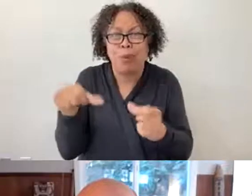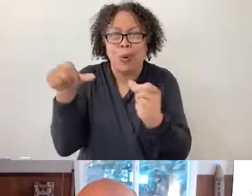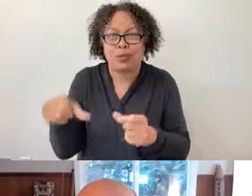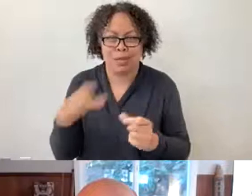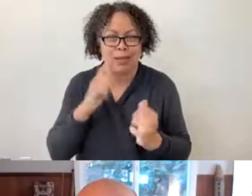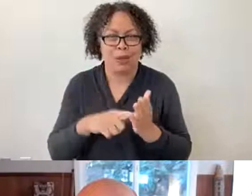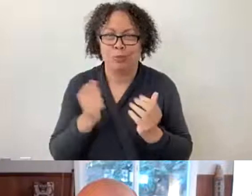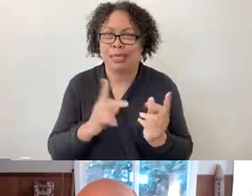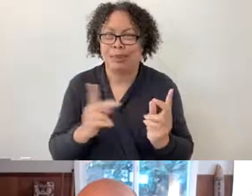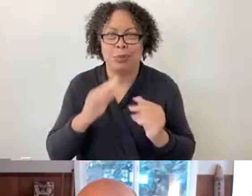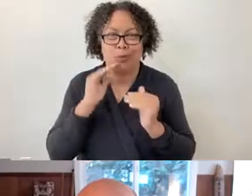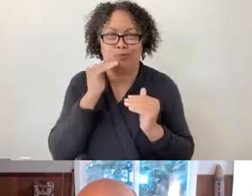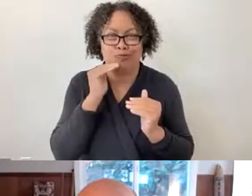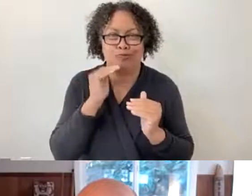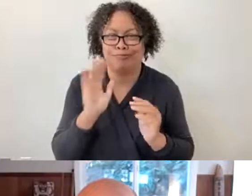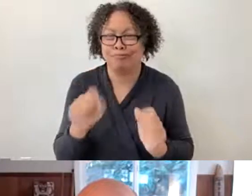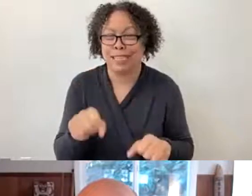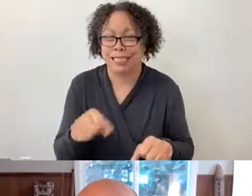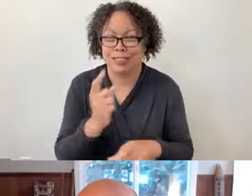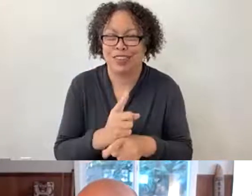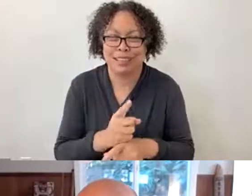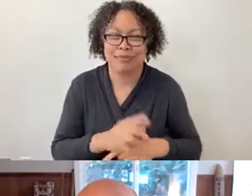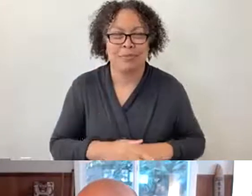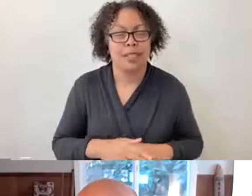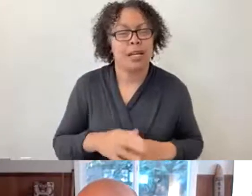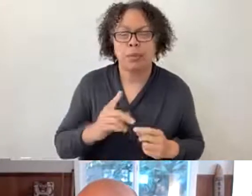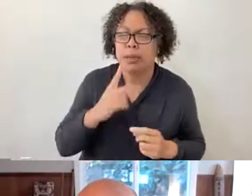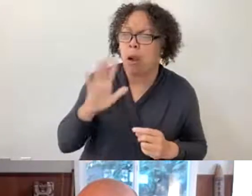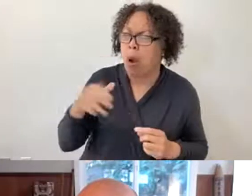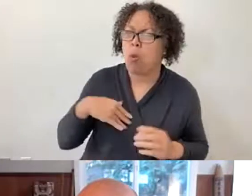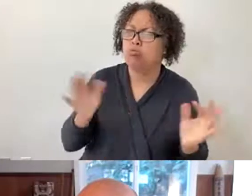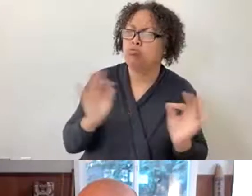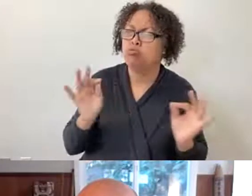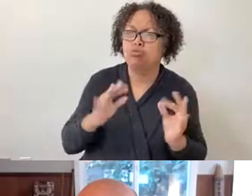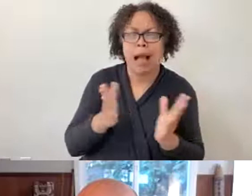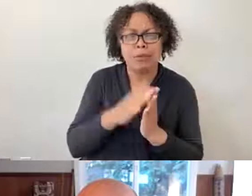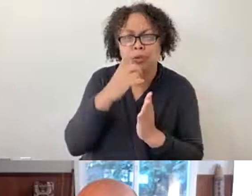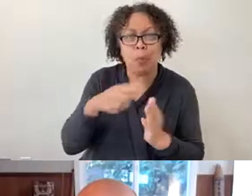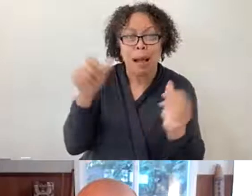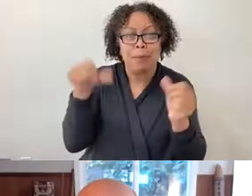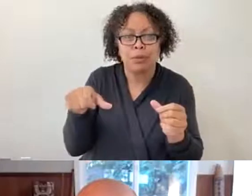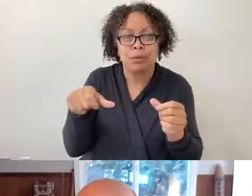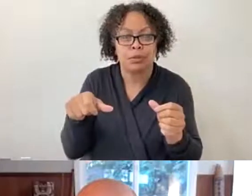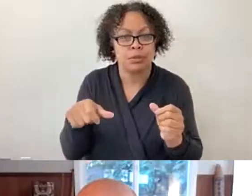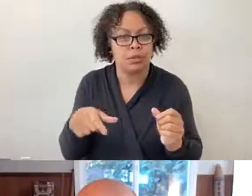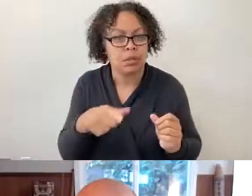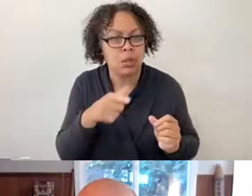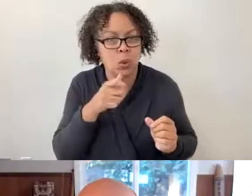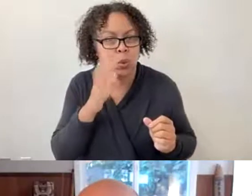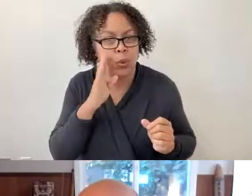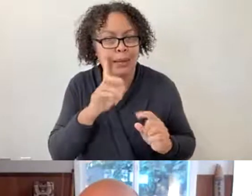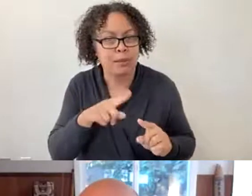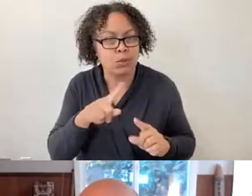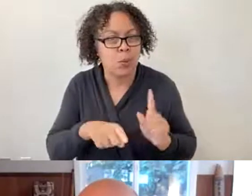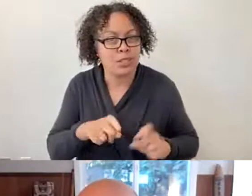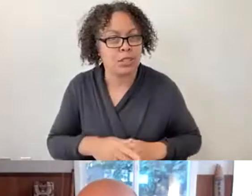smiling who have been on the other side of this. So they think they're just asking to put up a poster, but who's going to answer questions about the poster?